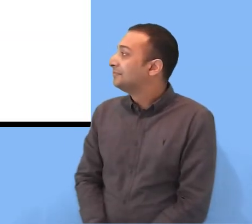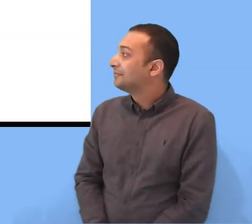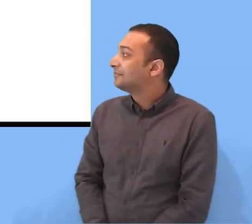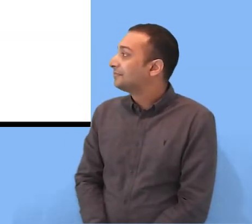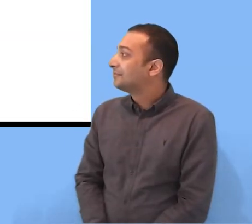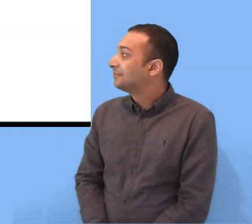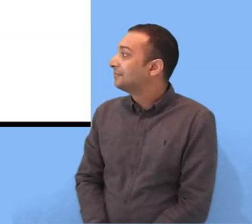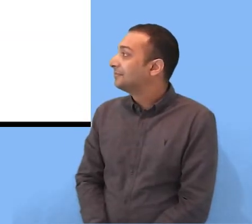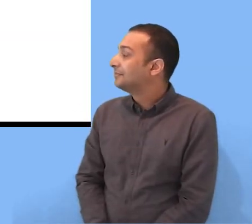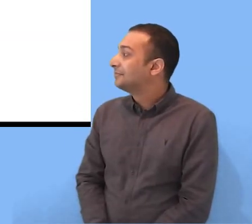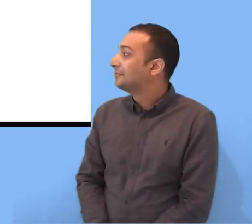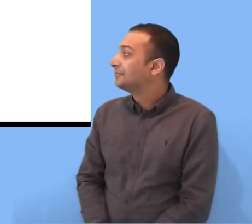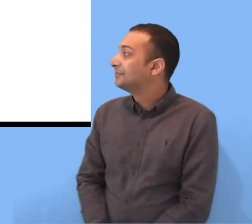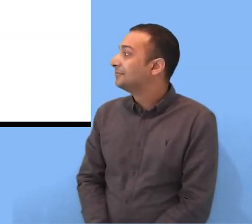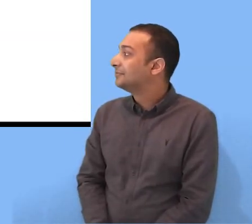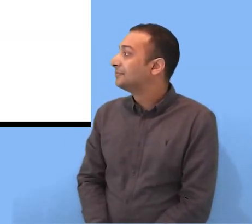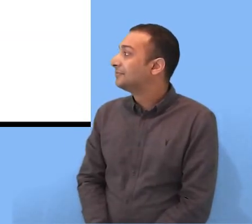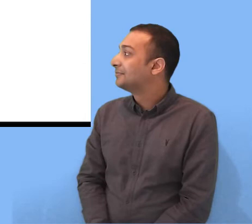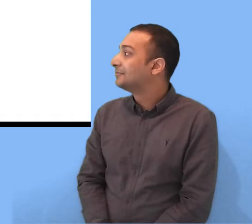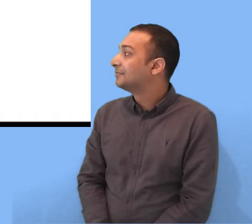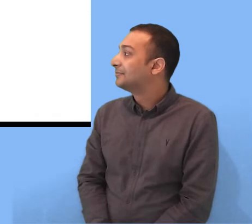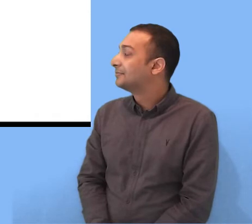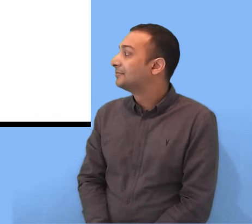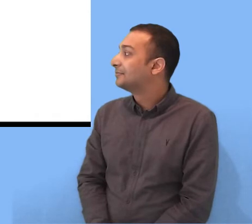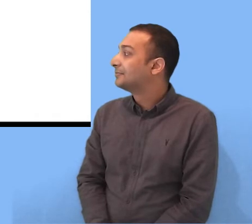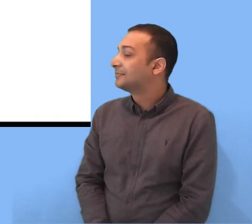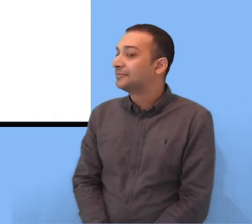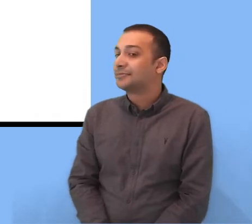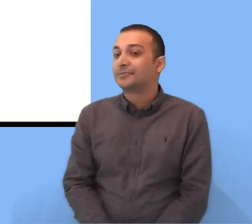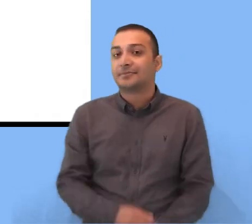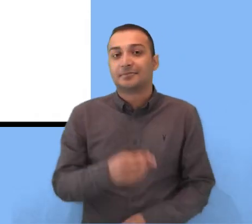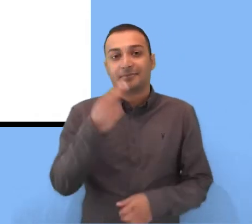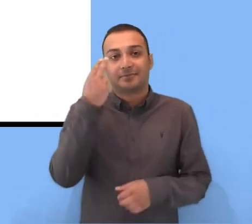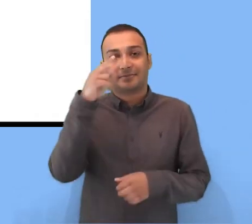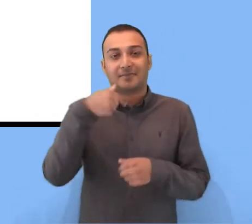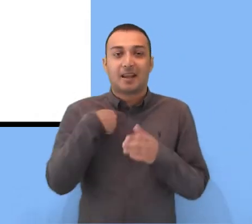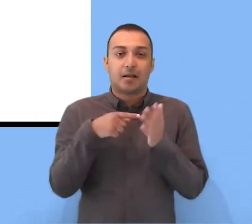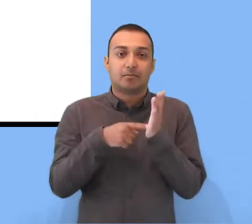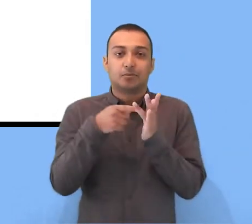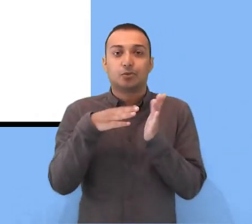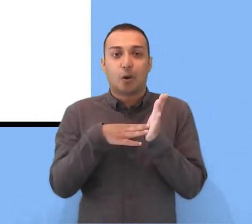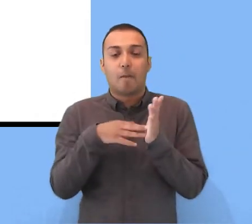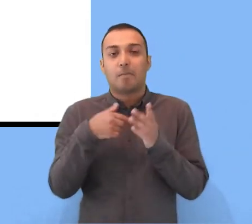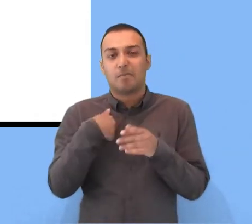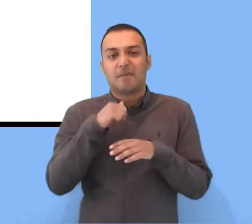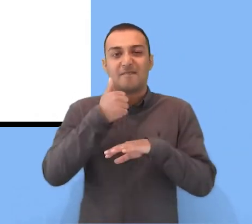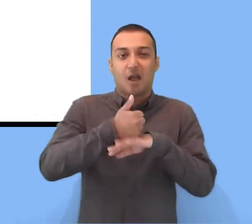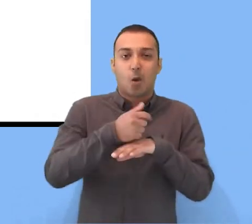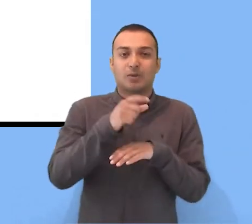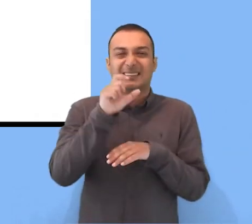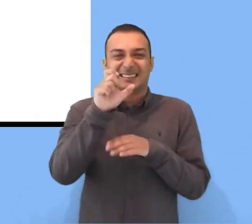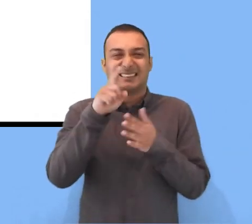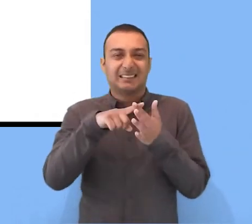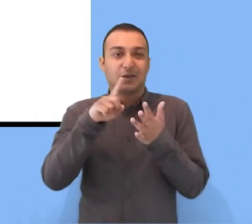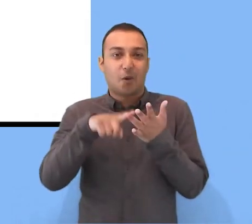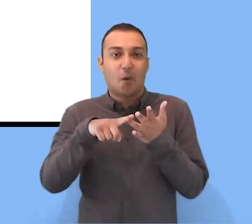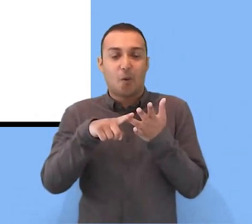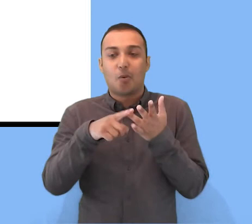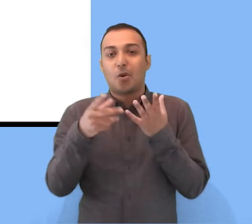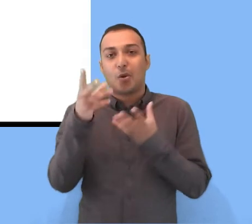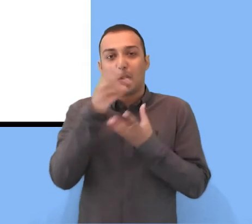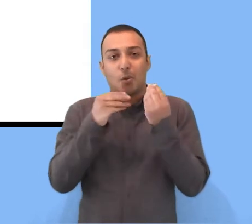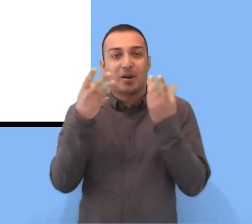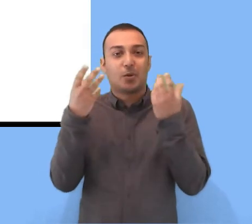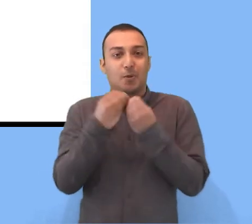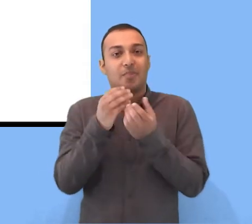So, as Helen mentioned, my name is Tom Harbour and I'm founder and CEO of the charity Learning with Parents. Our vision is that